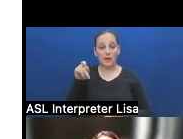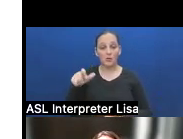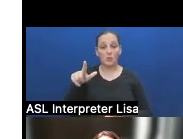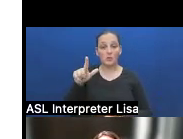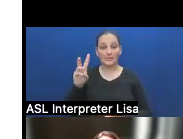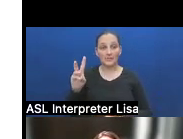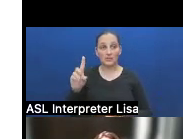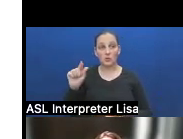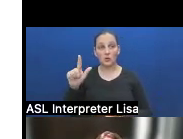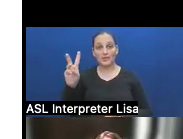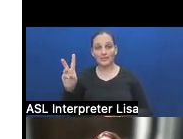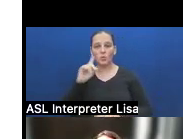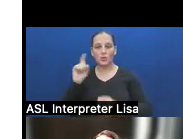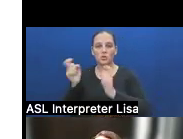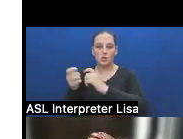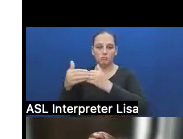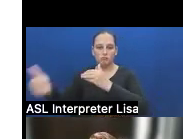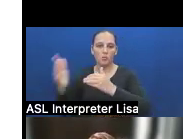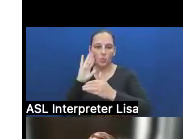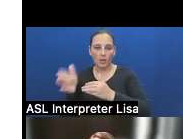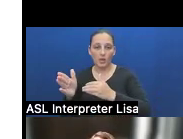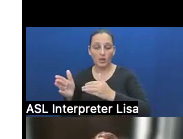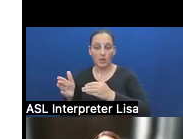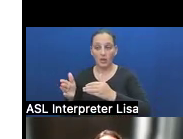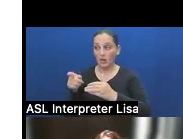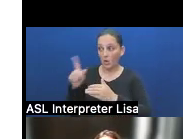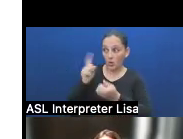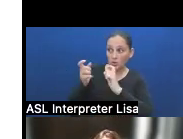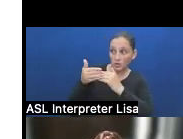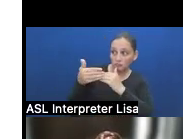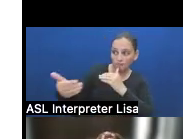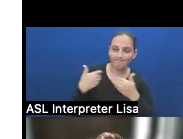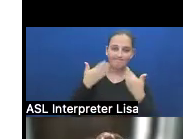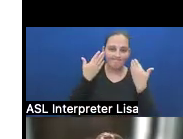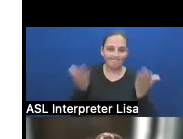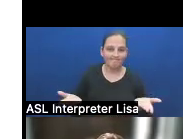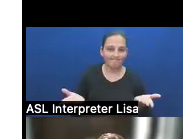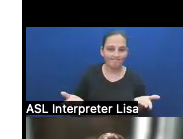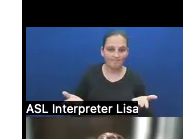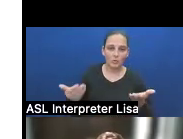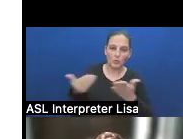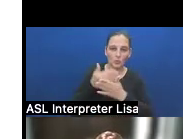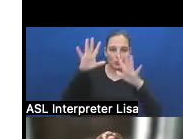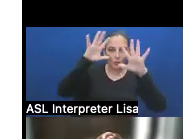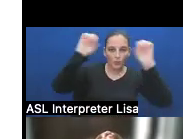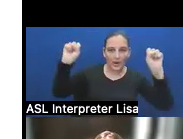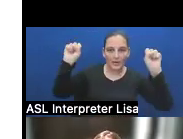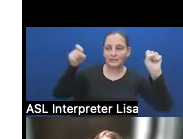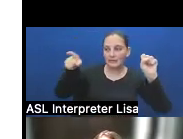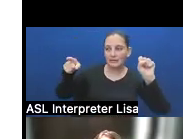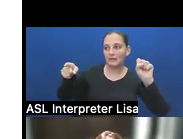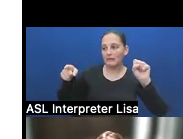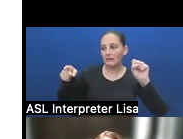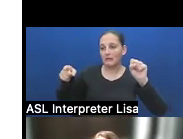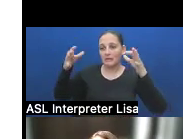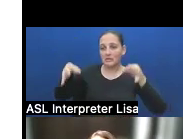2026. Today, I will say they may or may not happen. I don't know. There are courts. The new administration could go through a re-regulation process and they